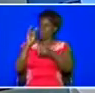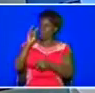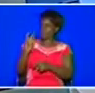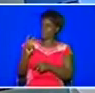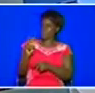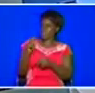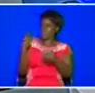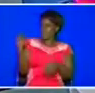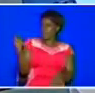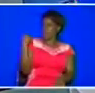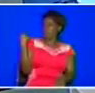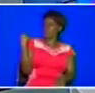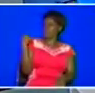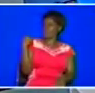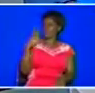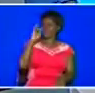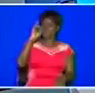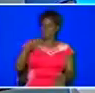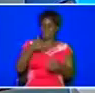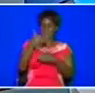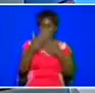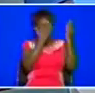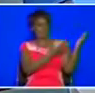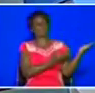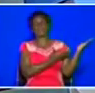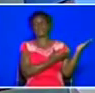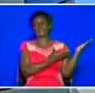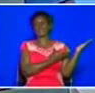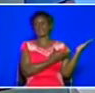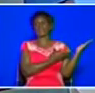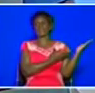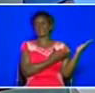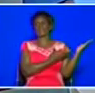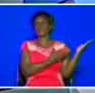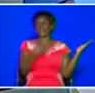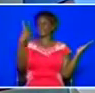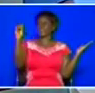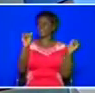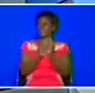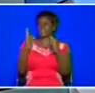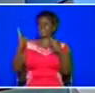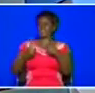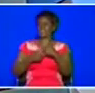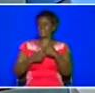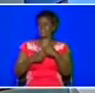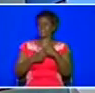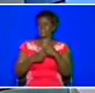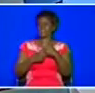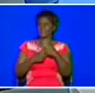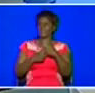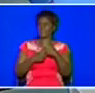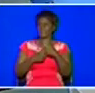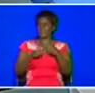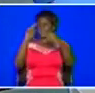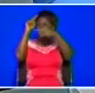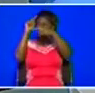the numbers, which we will see next, then. So let's talk about these numbers in 2016 so that we can now get that ratio and